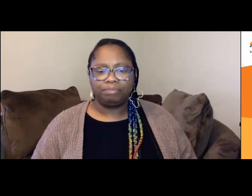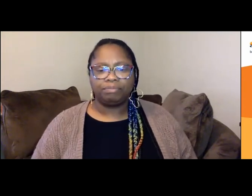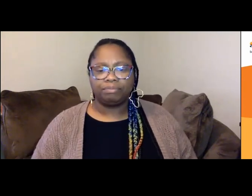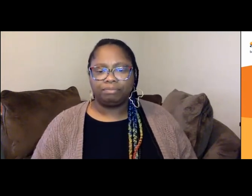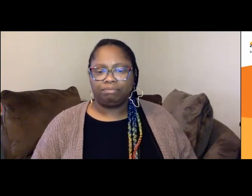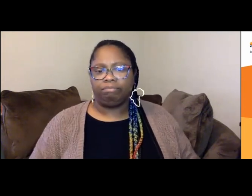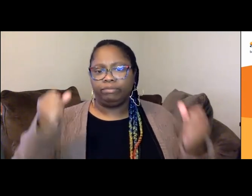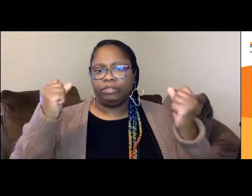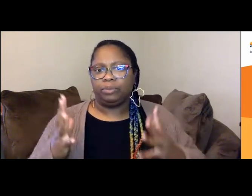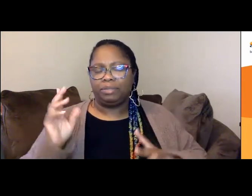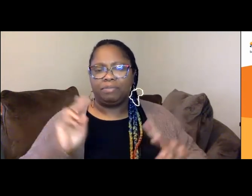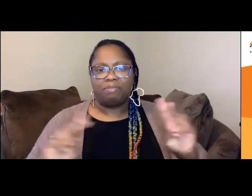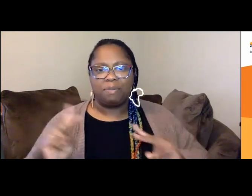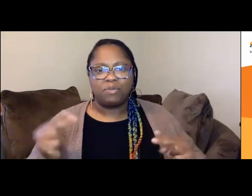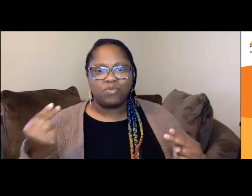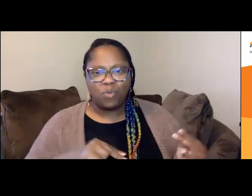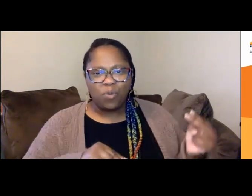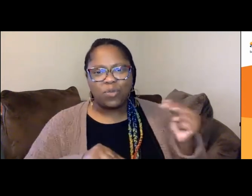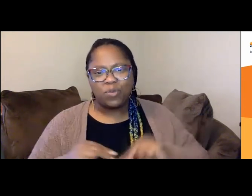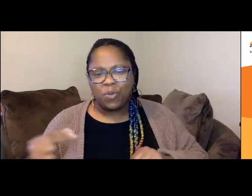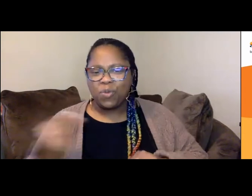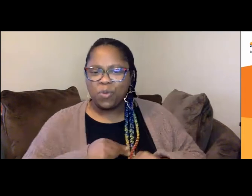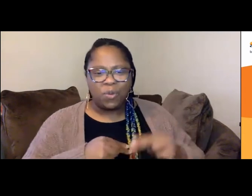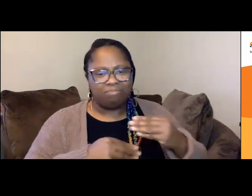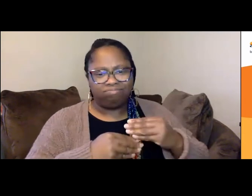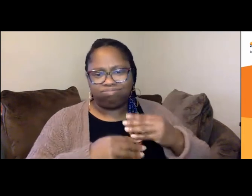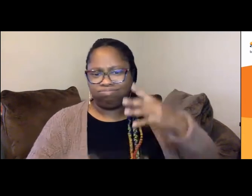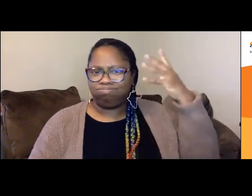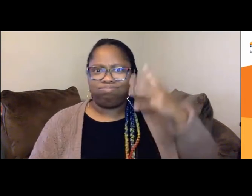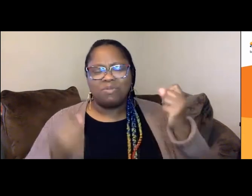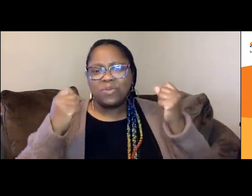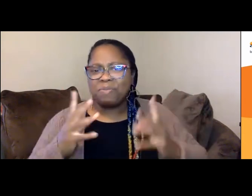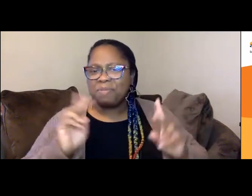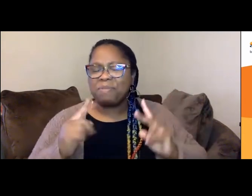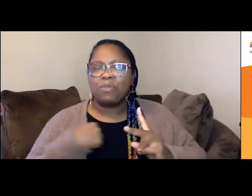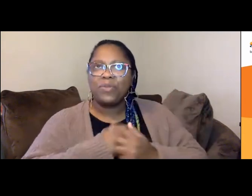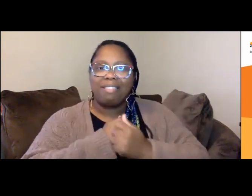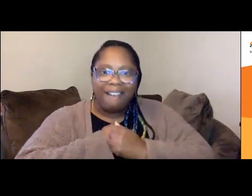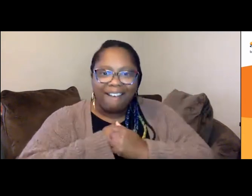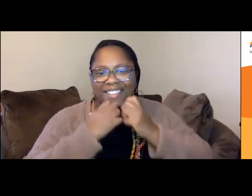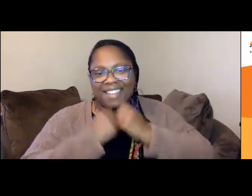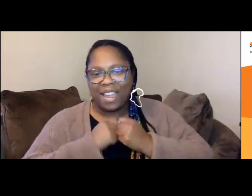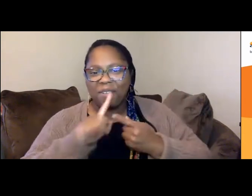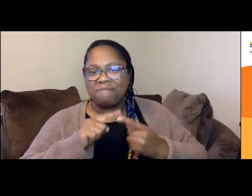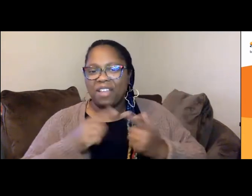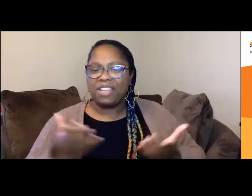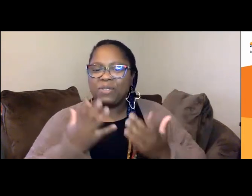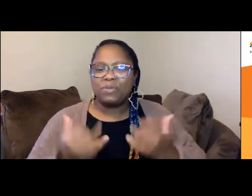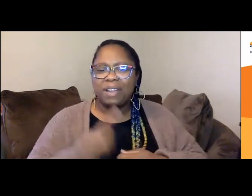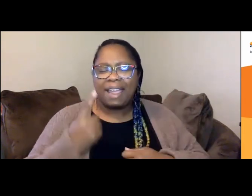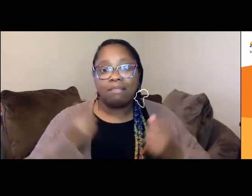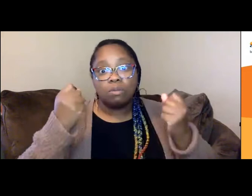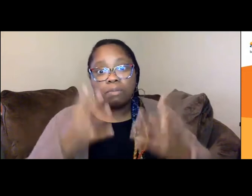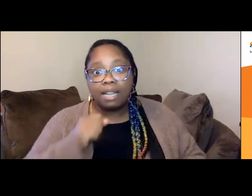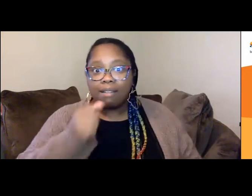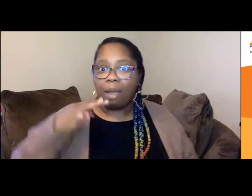folks making their way in today, welcome. There are so many people that we love and care about in this room today. I see so many of our